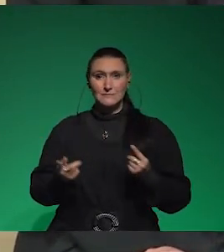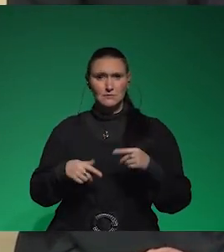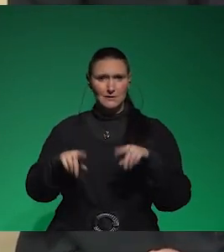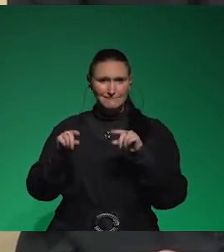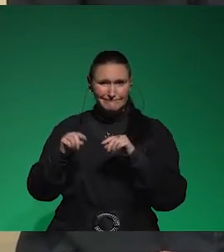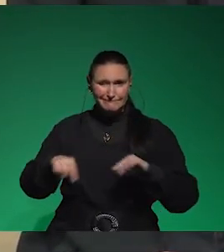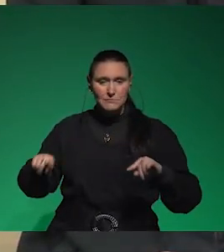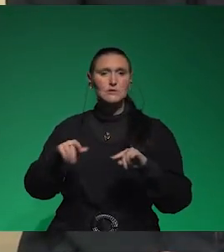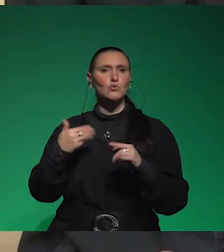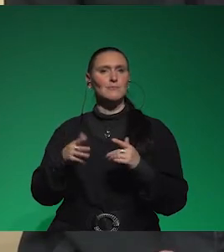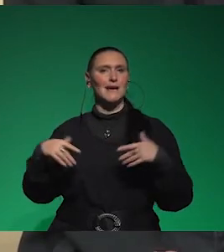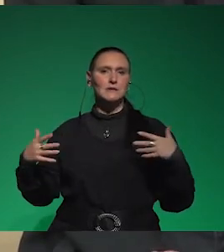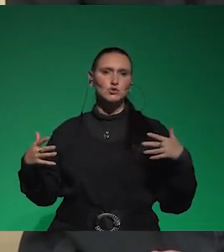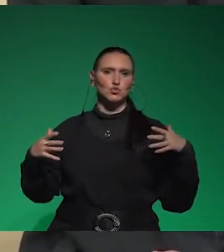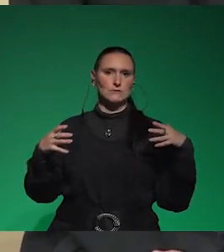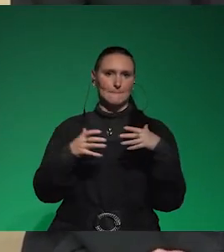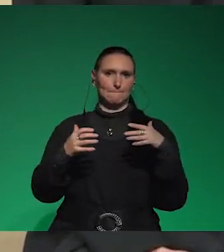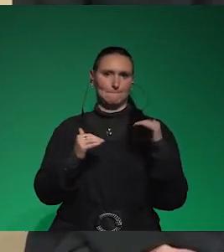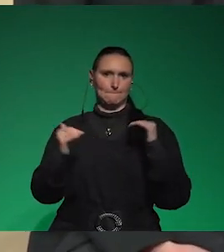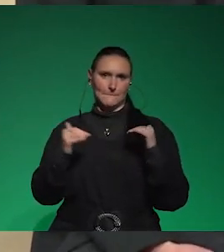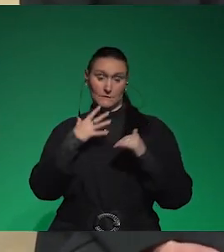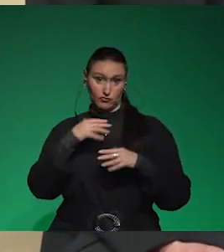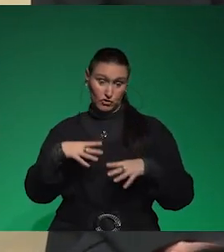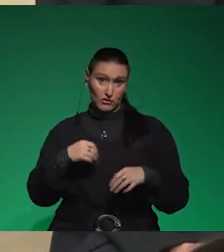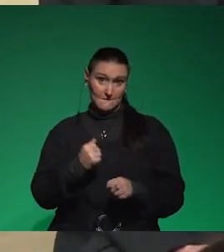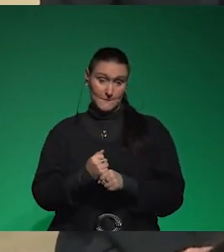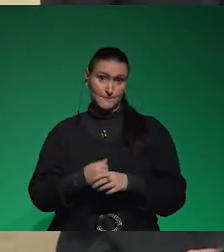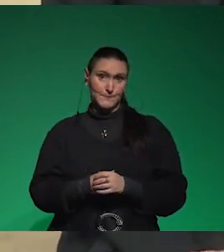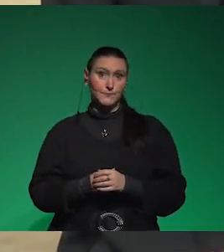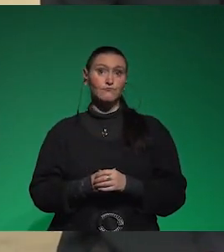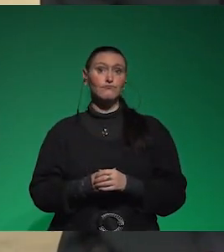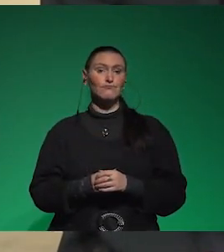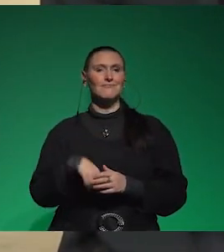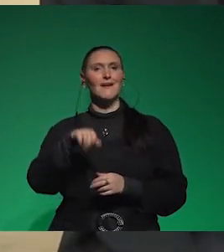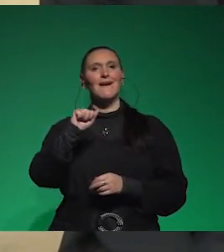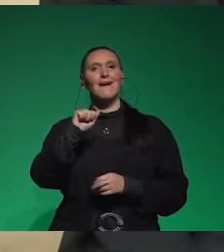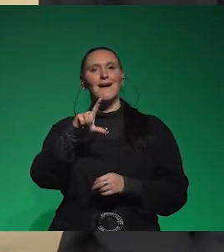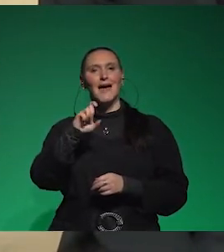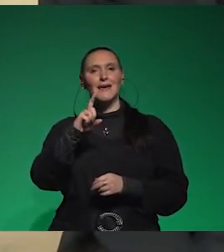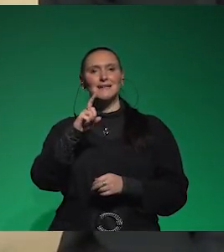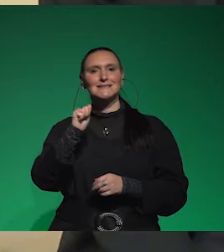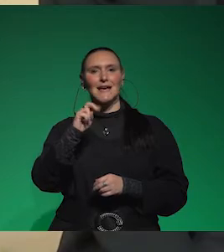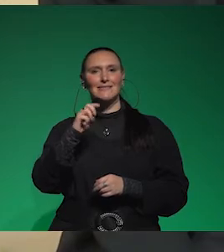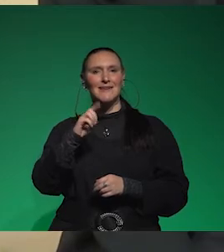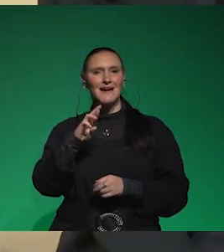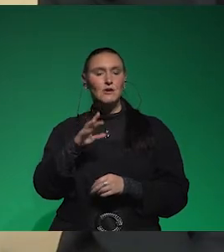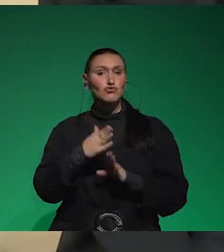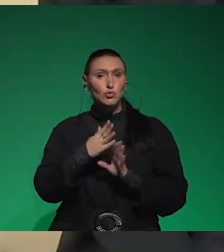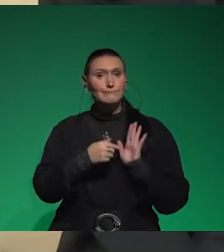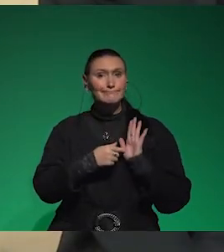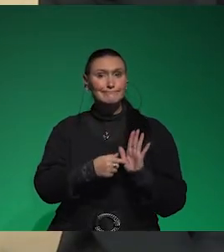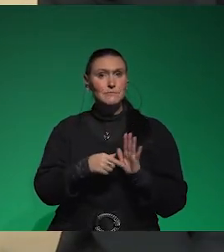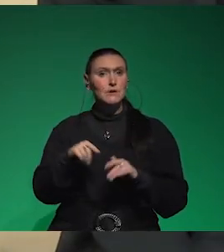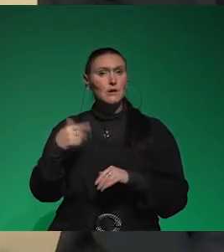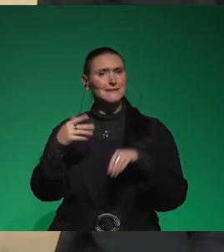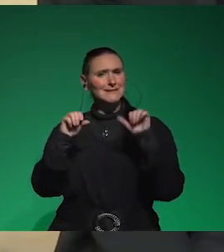Alexander showed, we had a research design that basically was collecting data at the same unit.